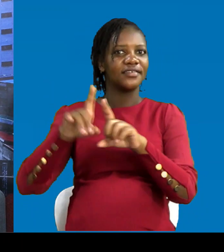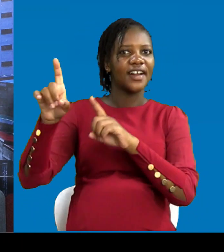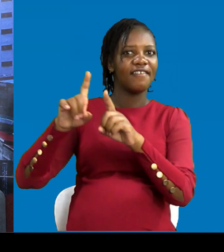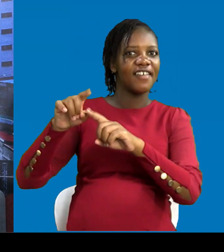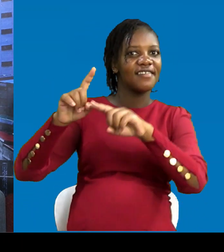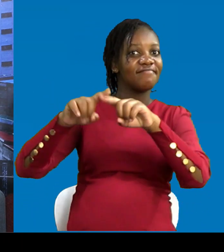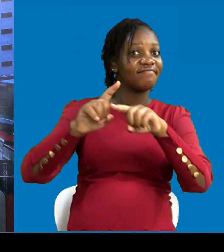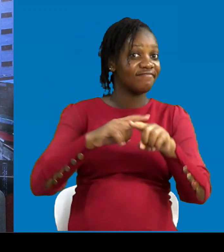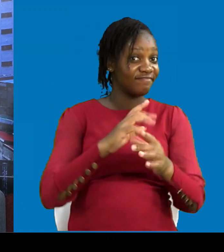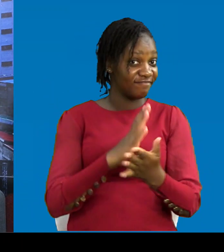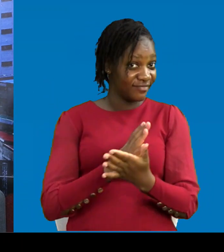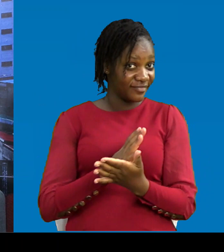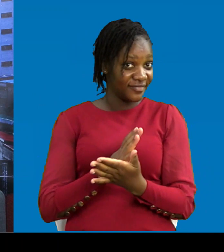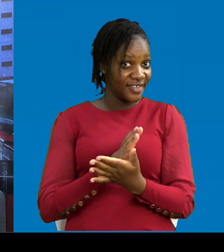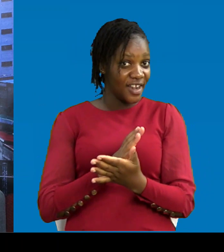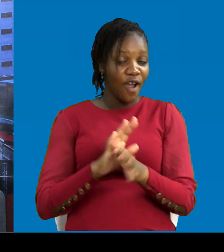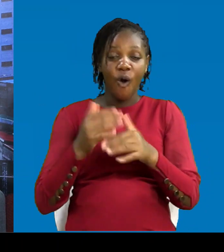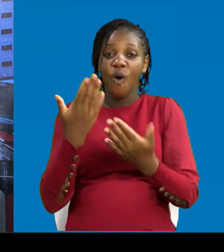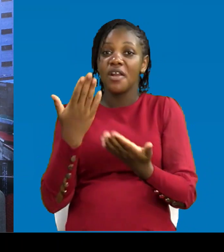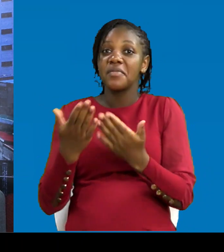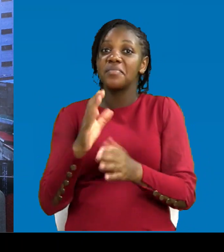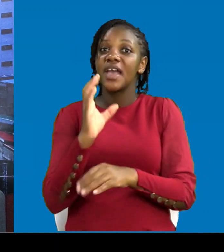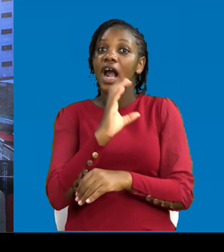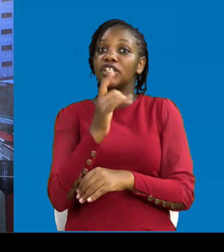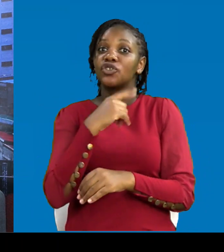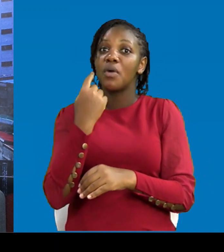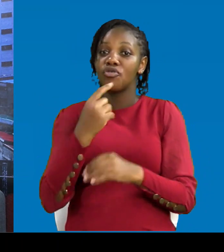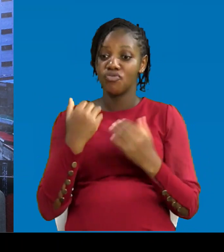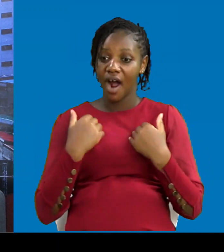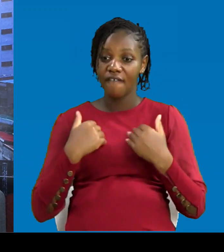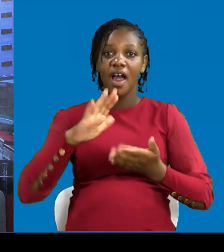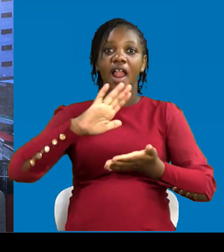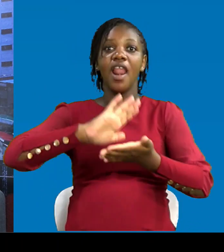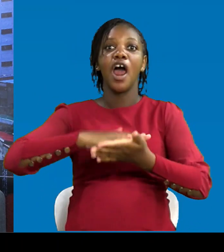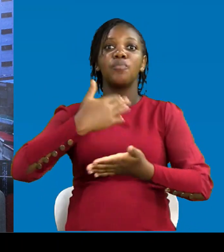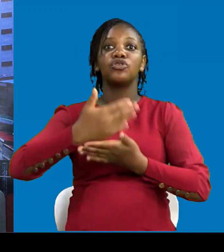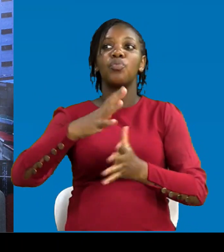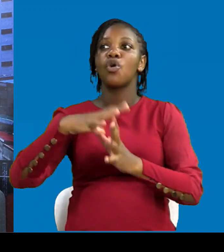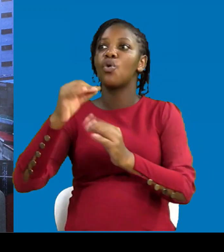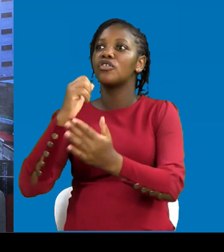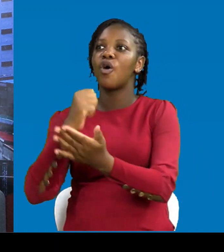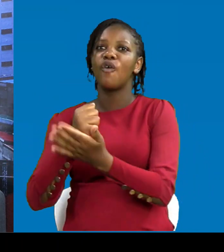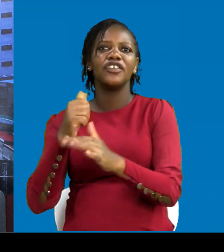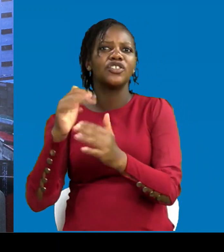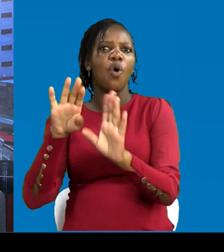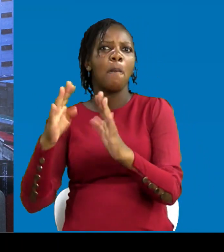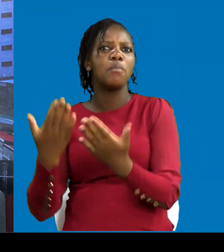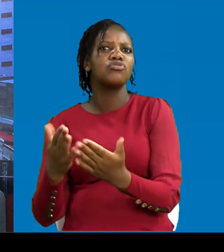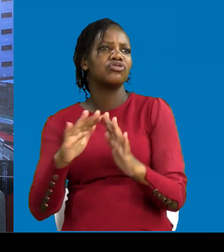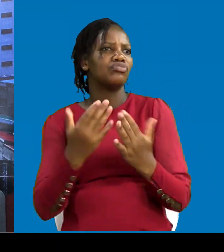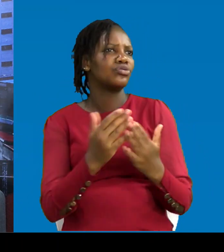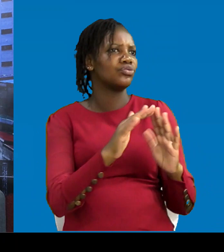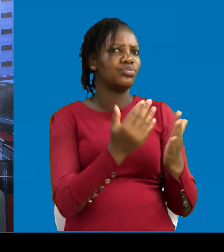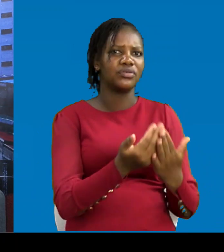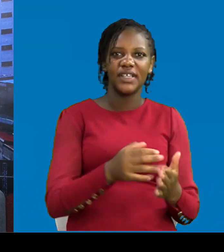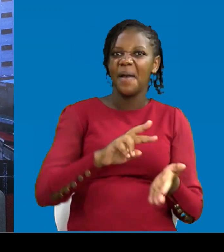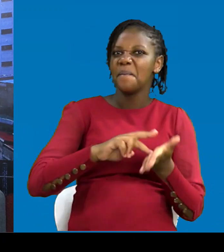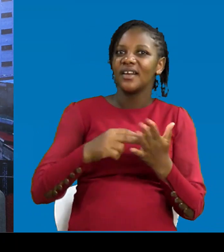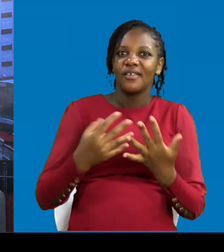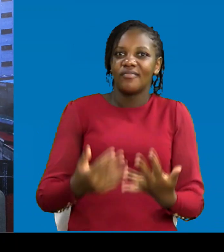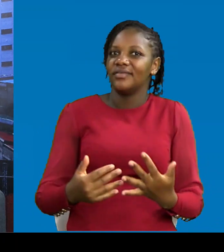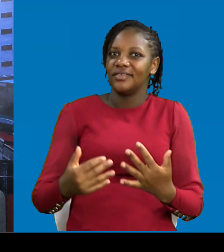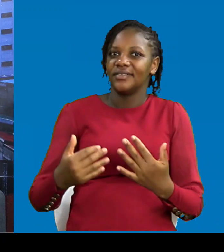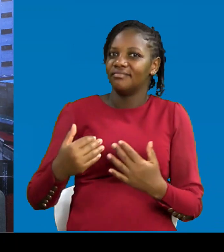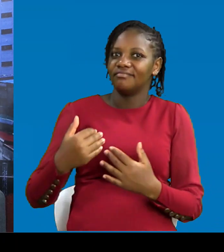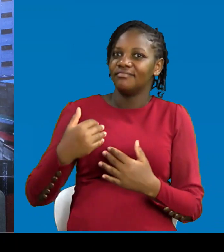for maybe for a client who carries laptops, she carries books and stuff like that, then definitely we're looking at